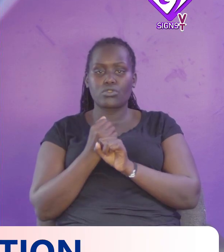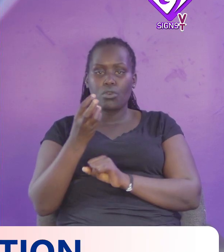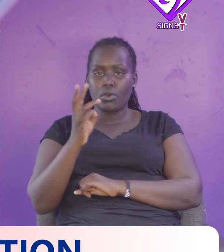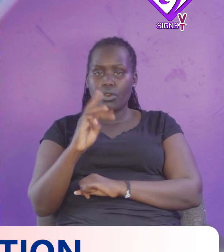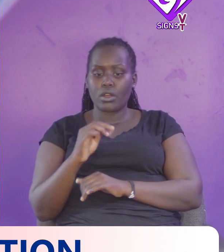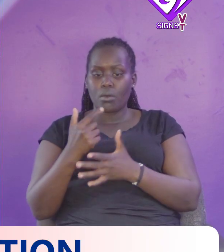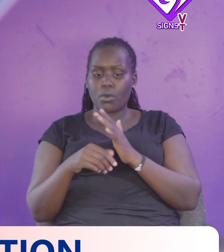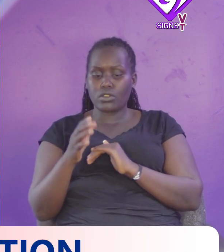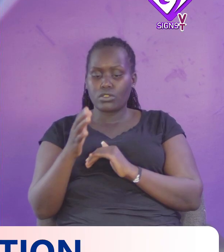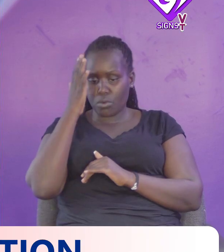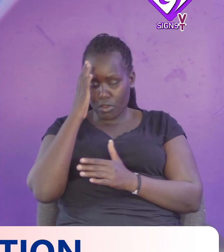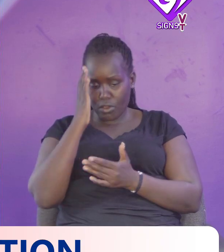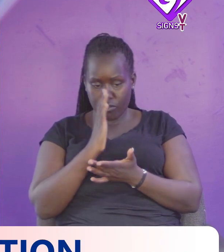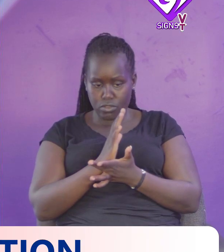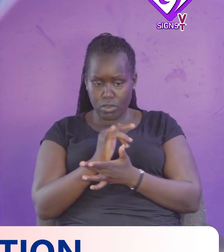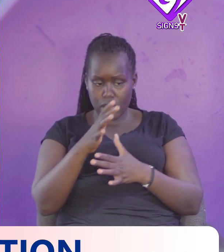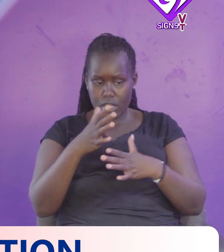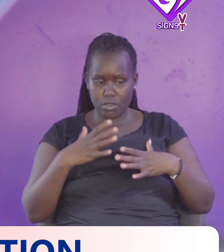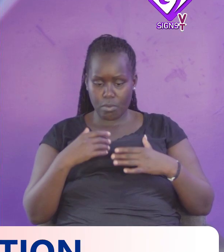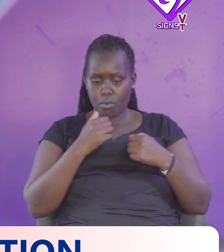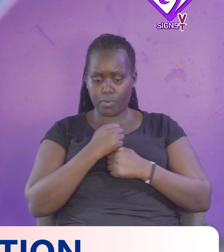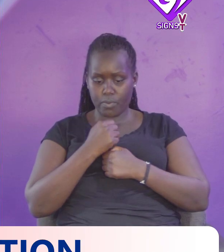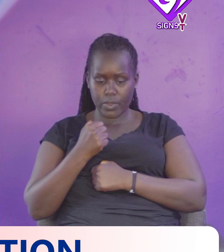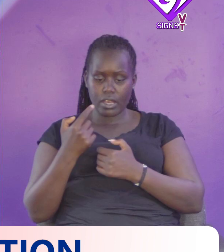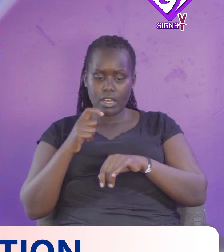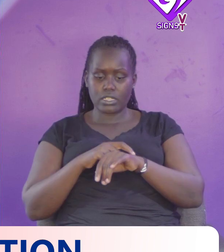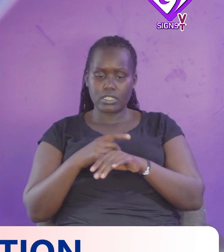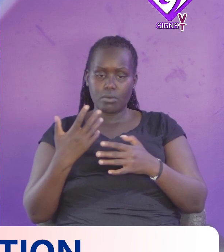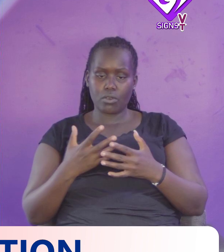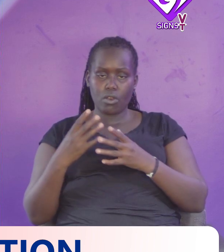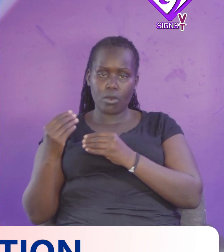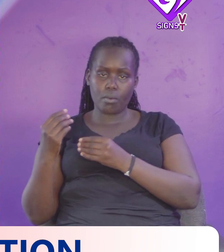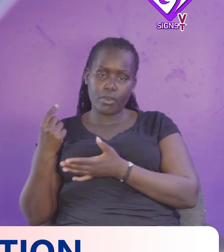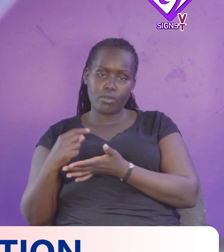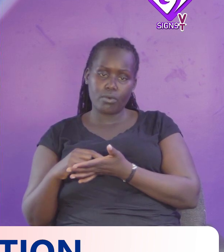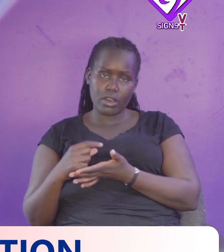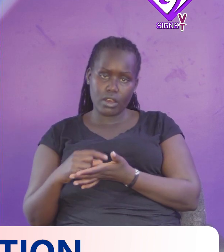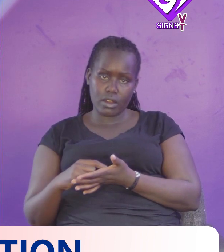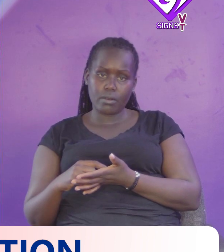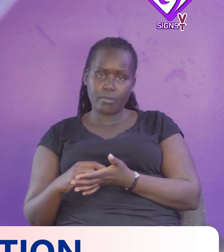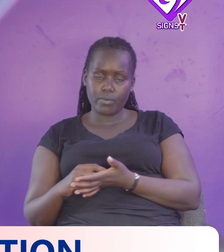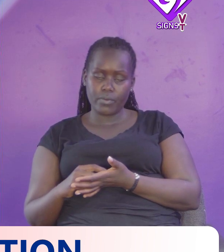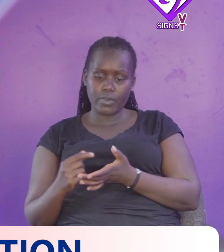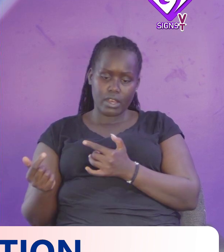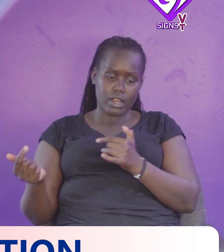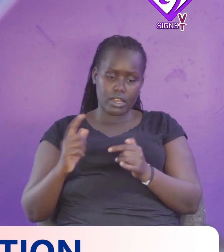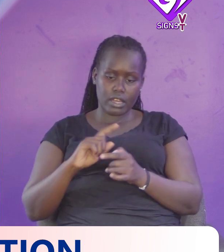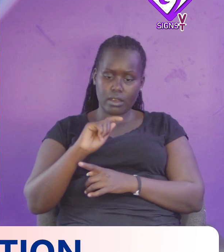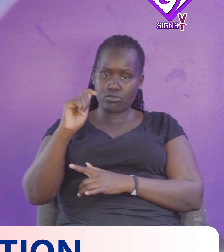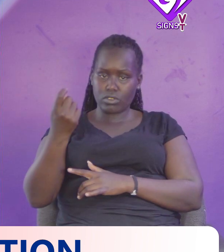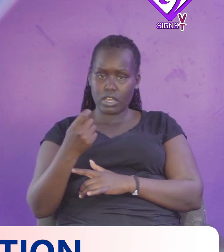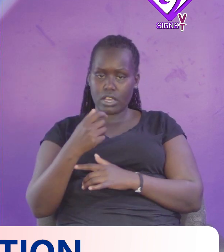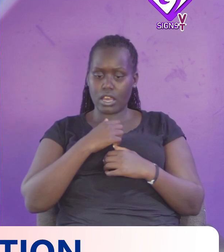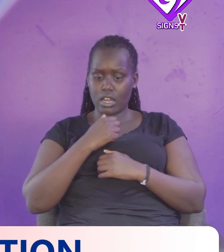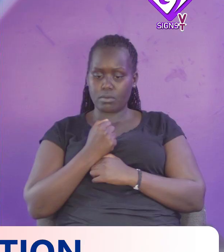for sure is that these people were abducted while in Uganda. Remember, Ugandans are so funny. They even came to Kenya and abducted their very